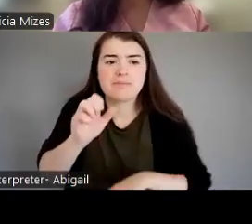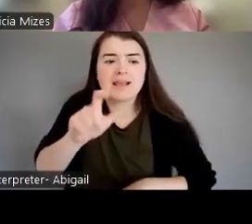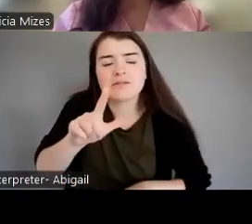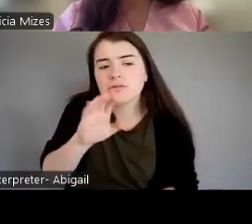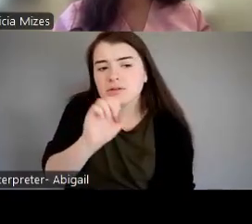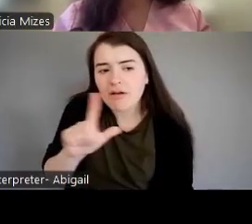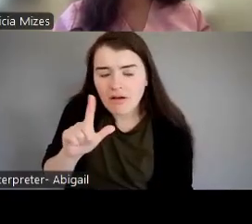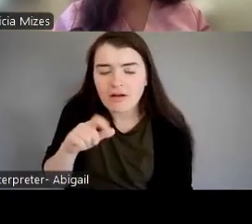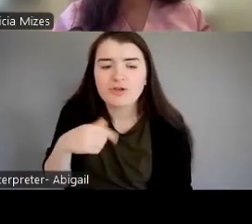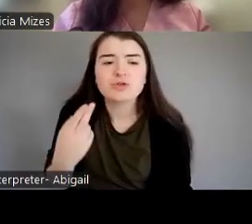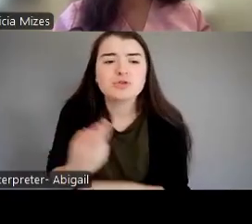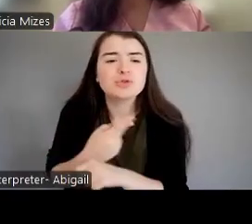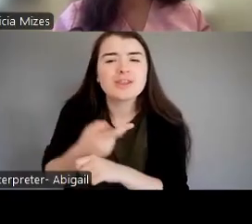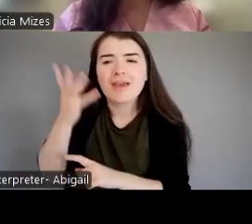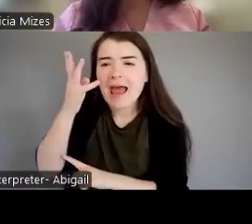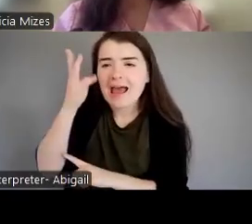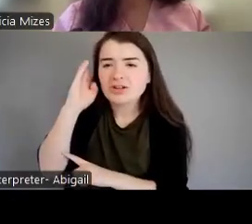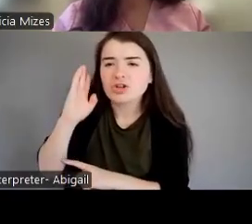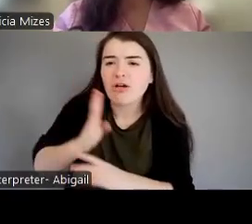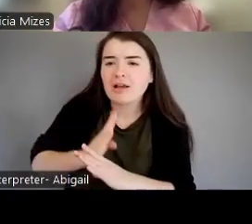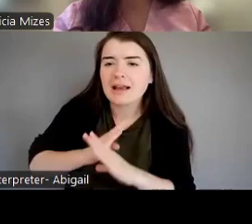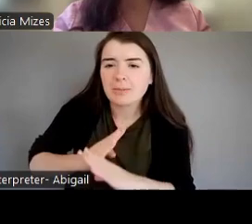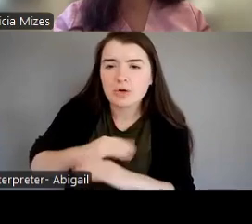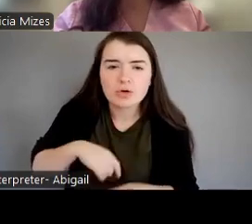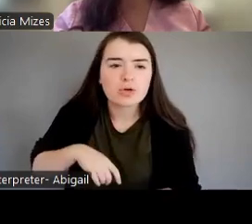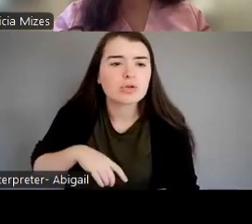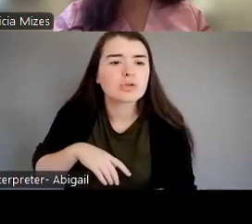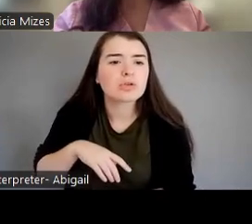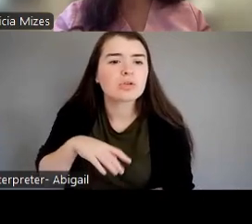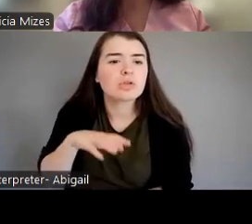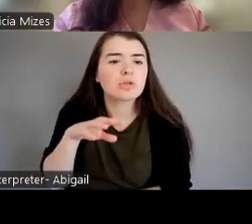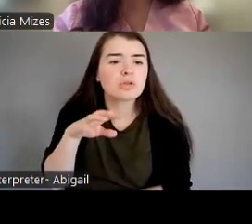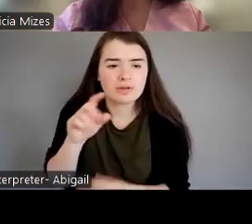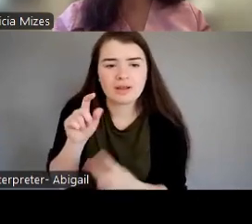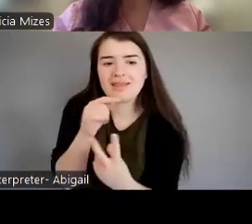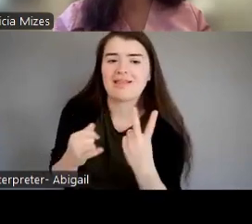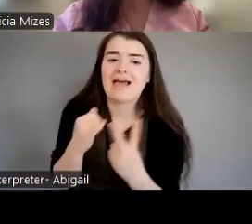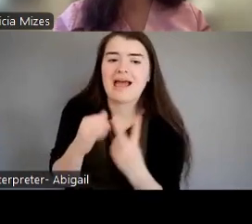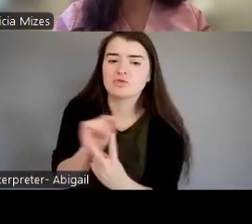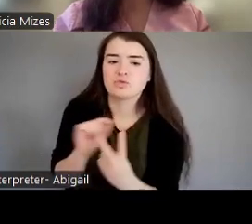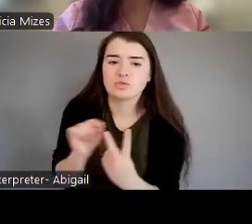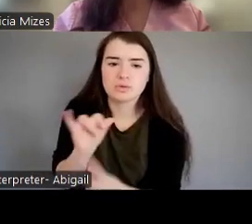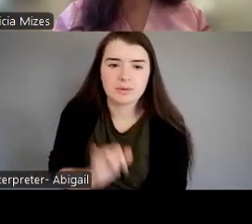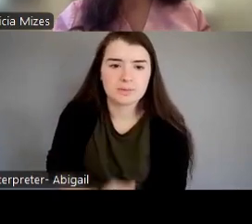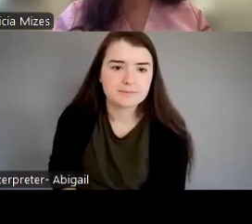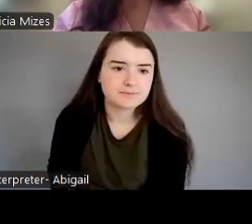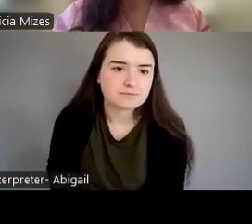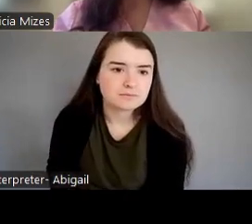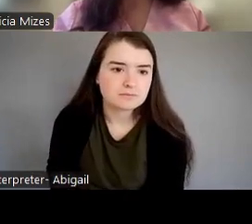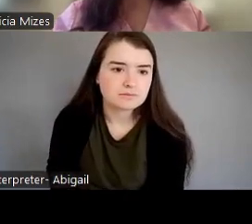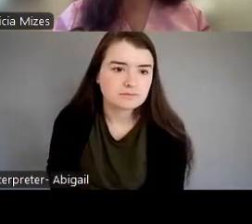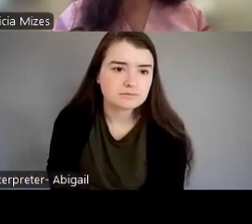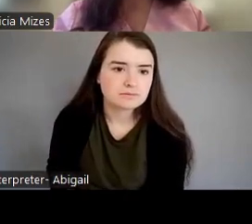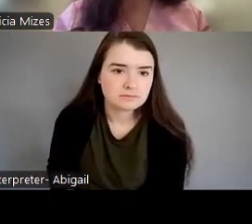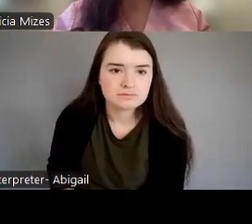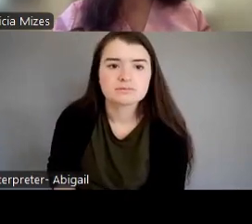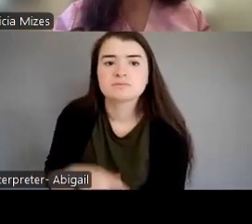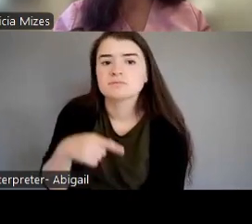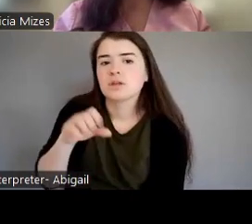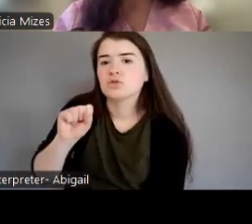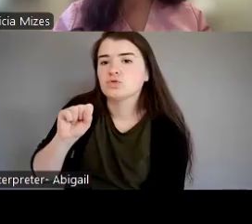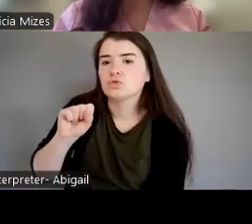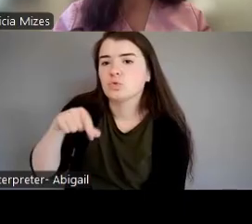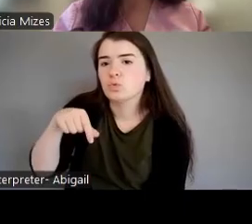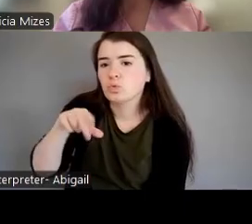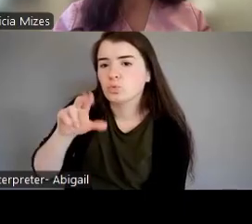these hedgehog inhibitors, vismodegib and sunitinib. So squamous cell carcinoma, this is the second most common type of skin